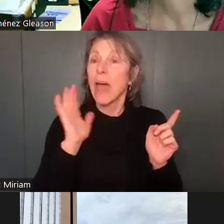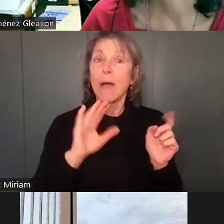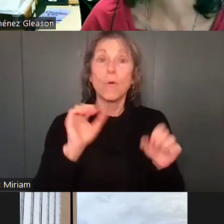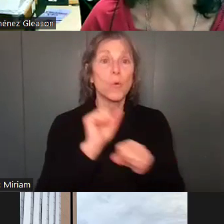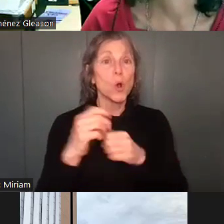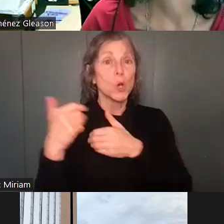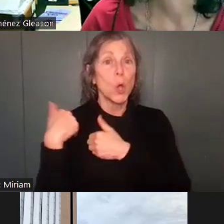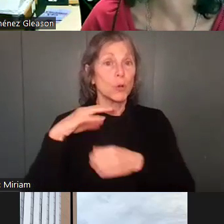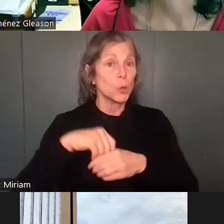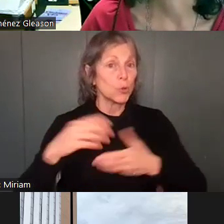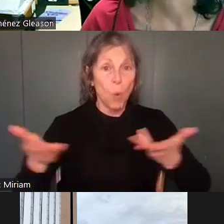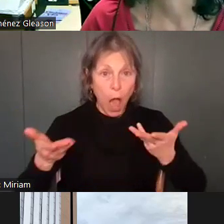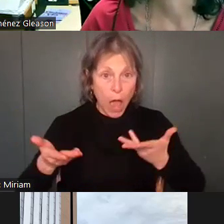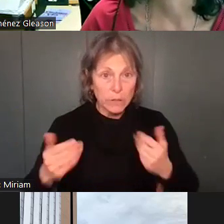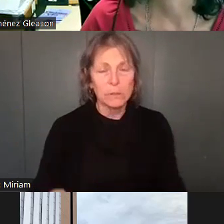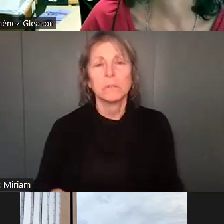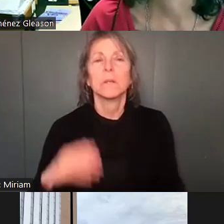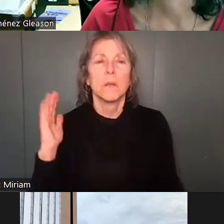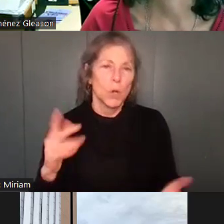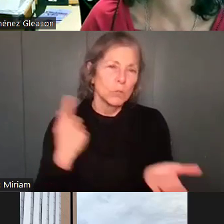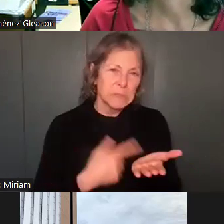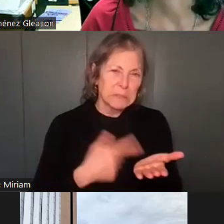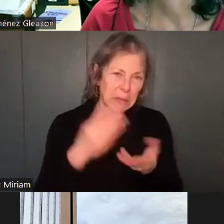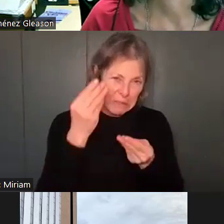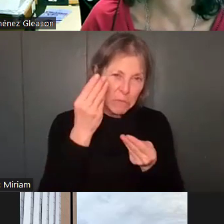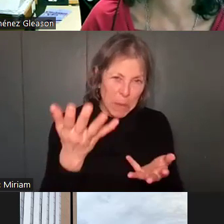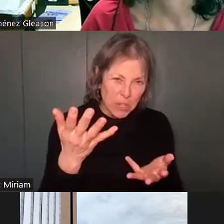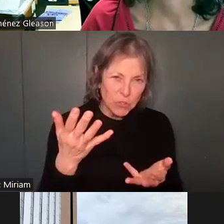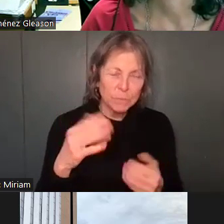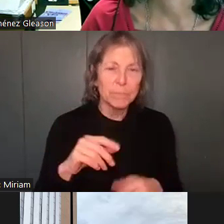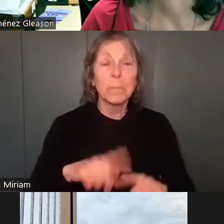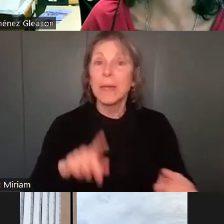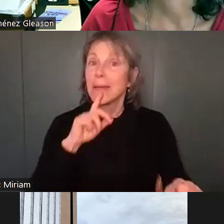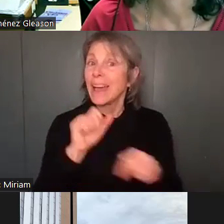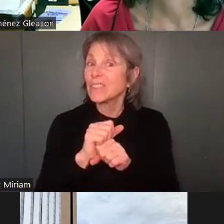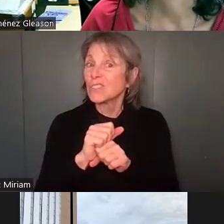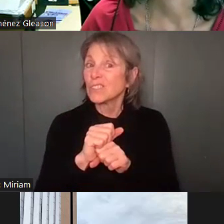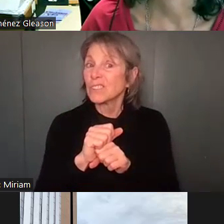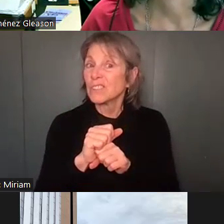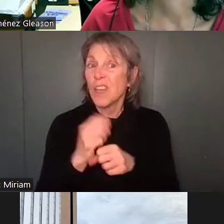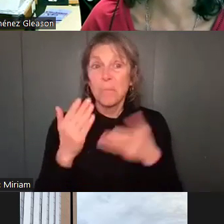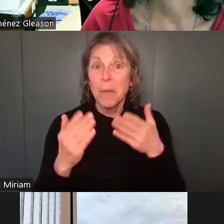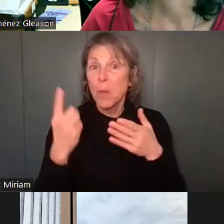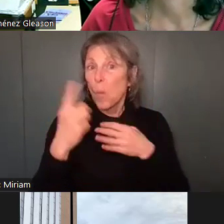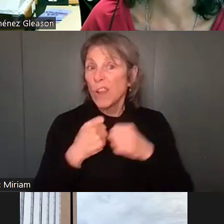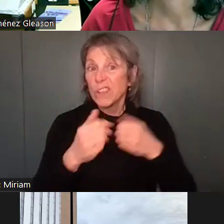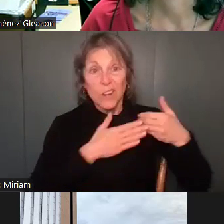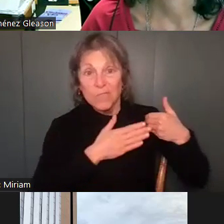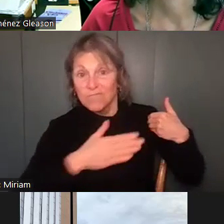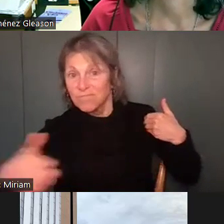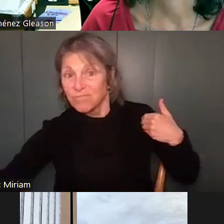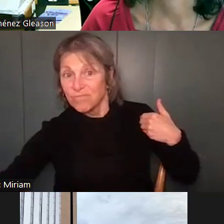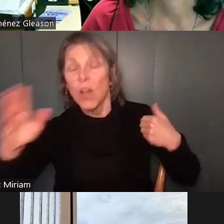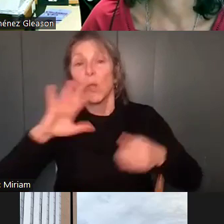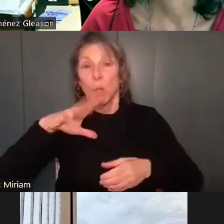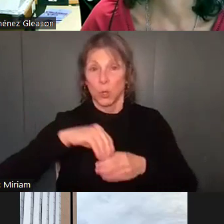and we're going to fill out that or discuss that information. But actually, maybe for the next year, it actually includes less